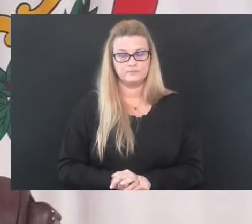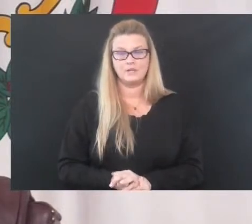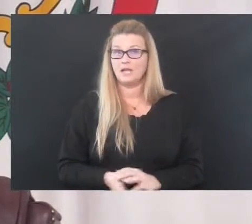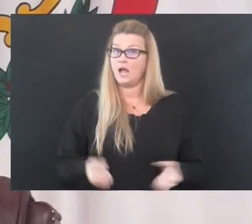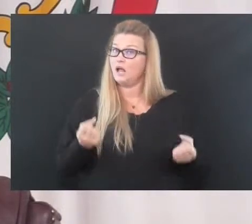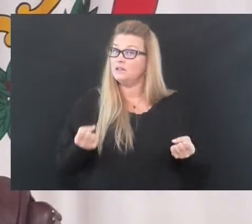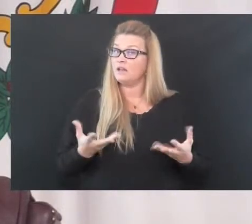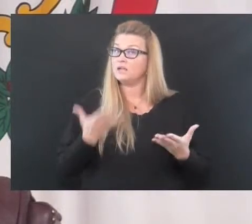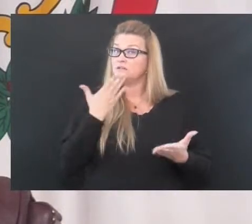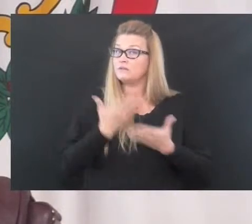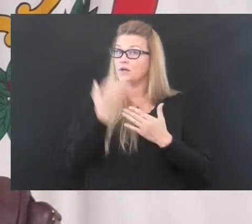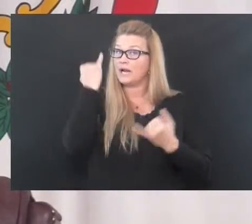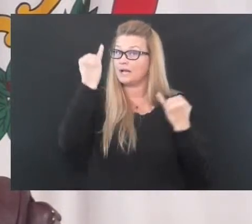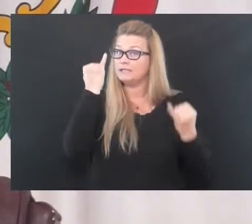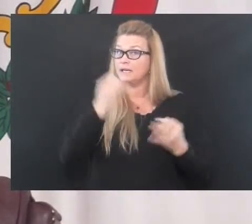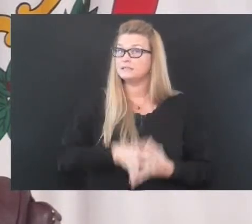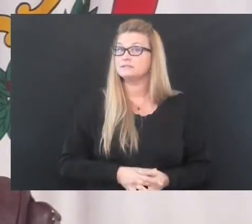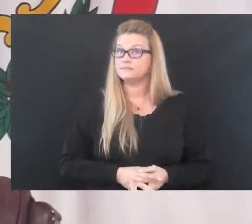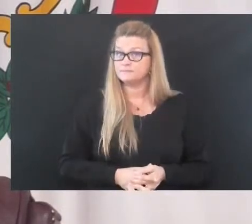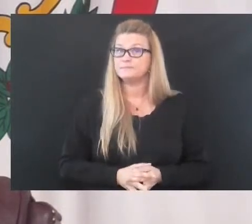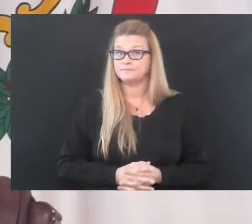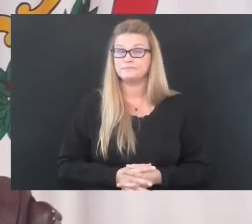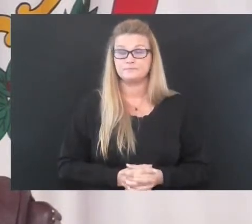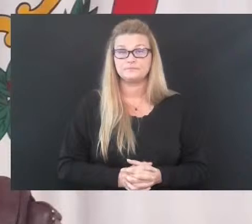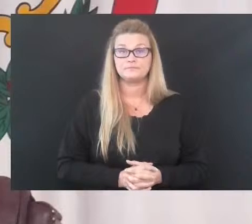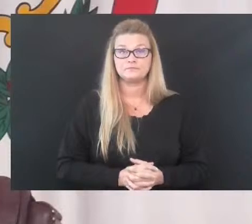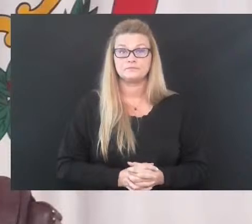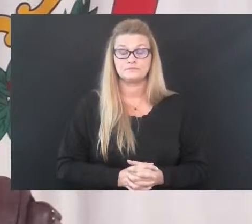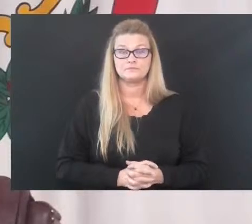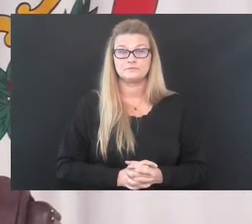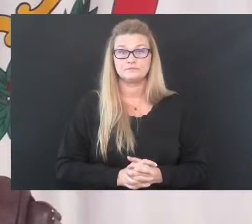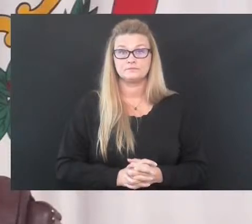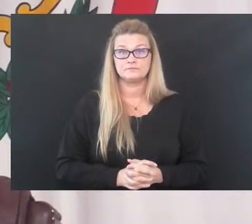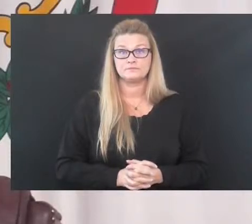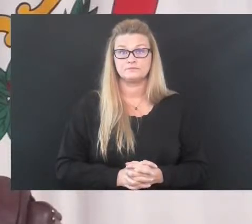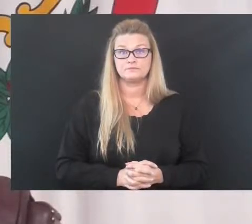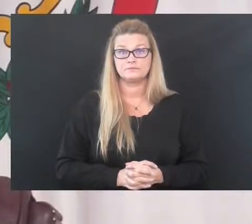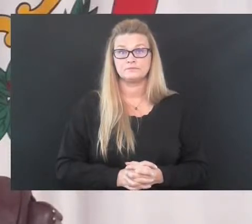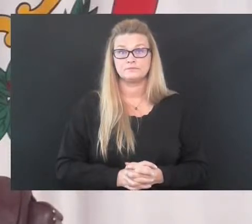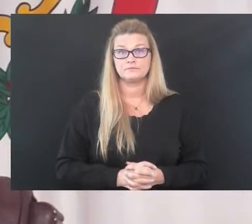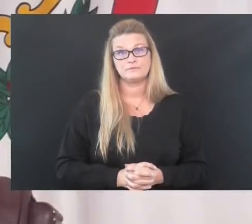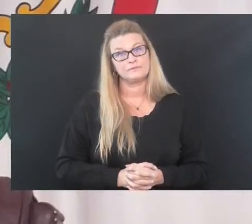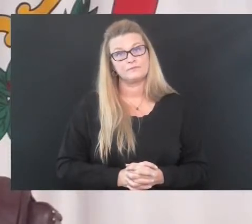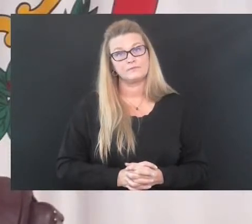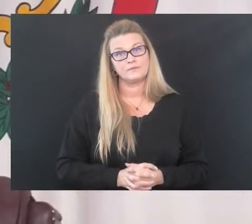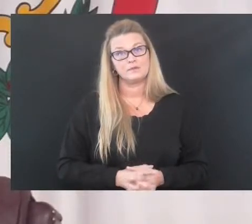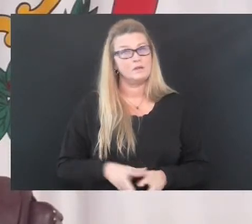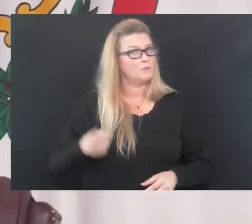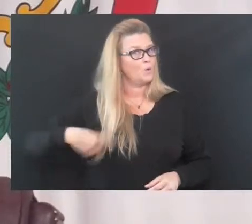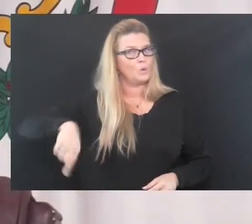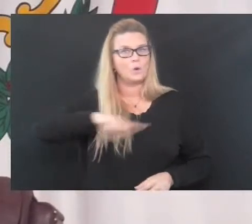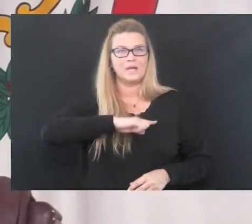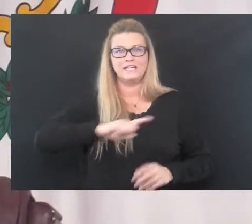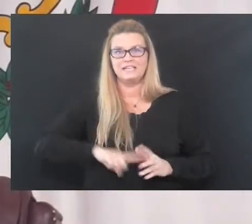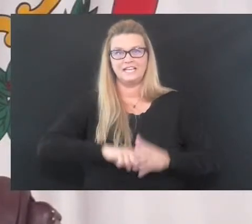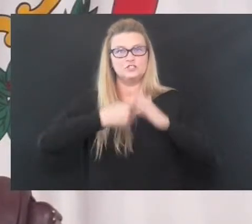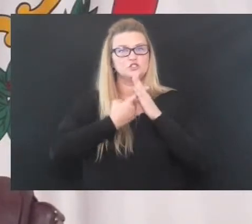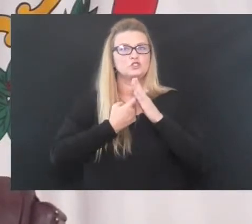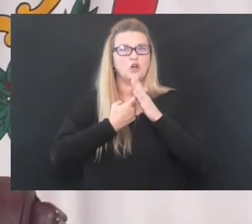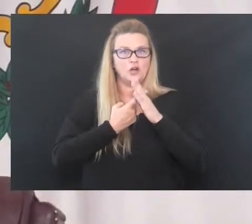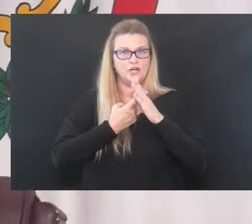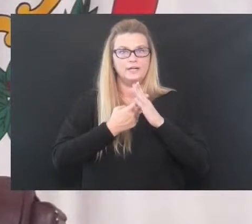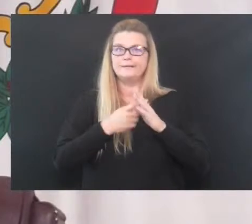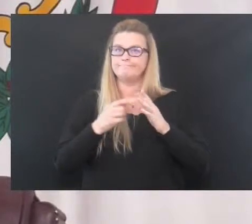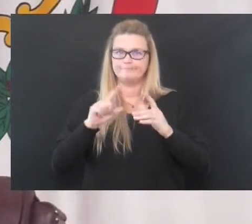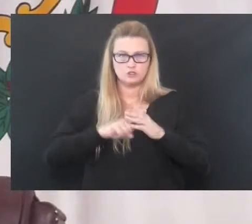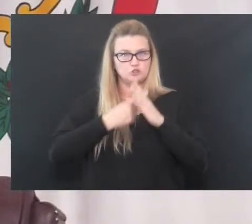good ideas here. But I am telling you, we need to kickstart this and kickstart this in a big